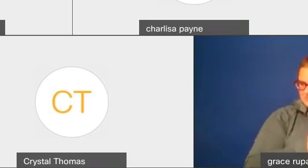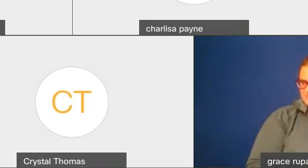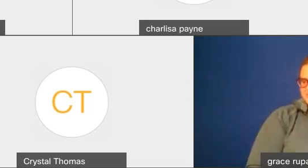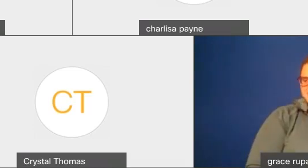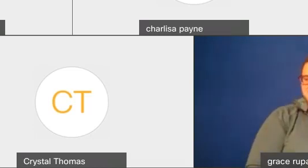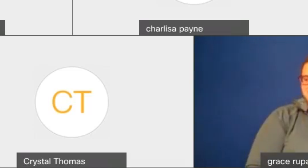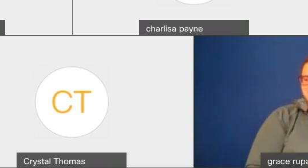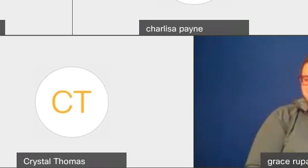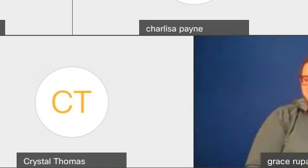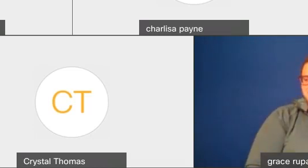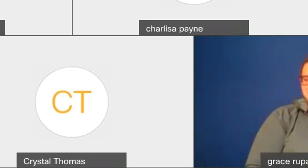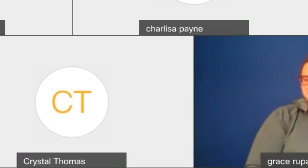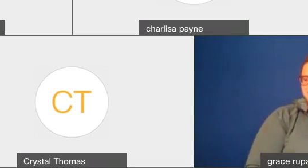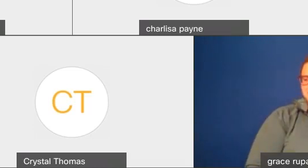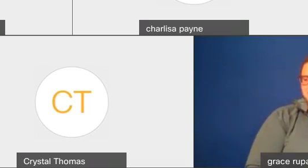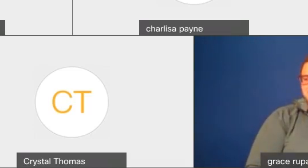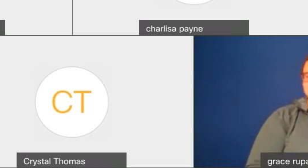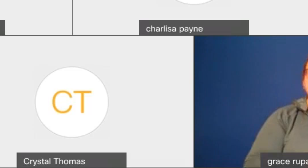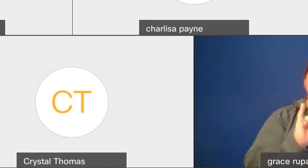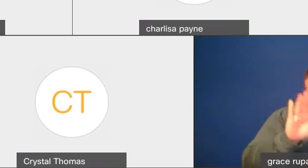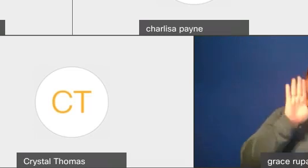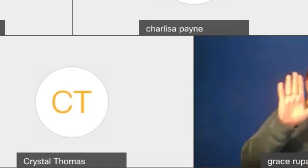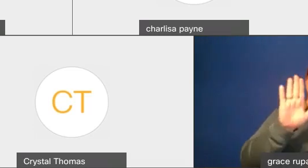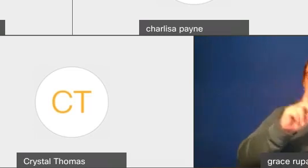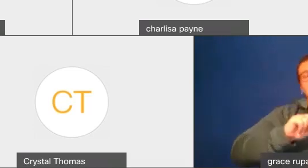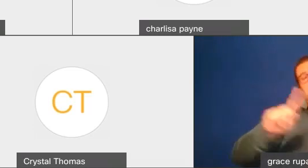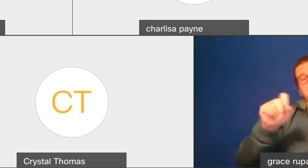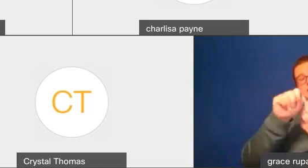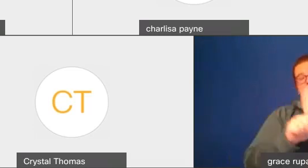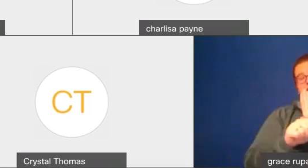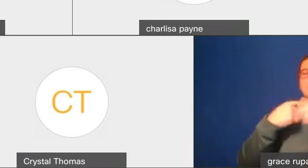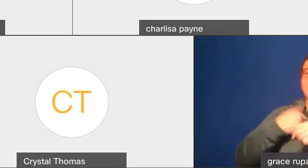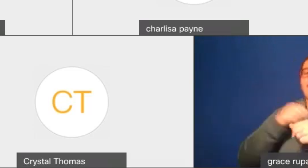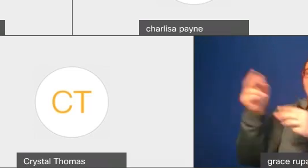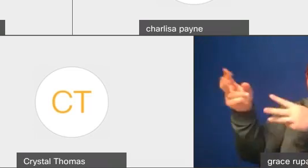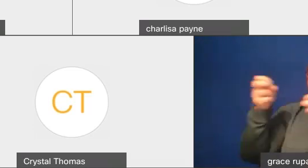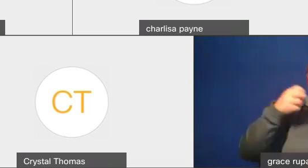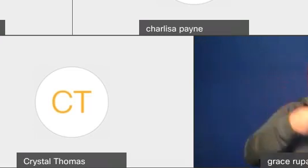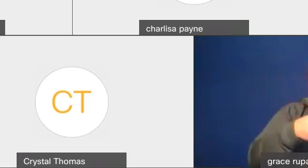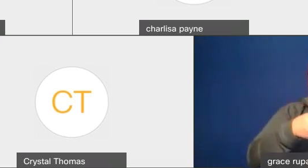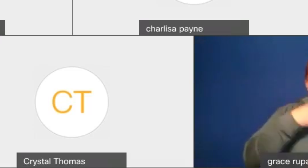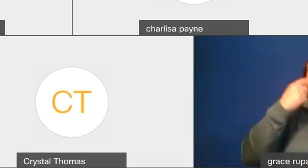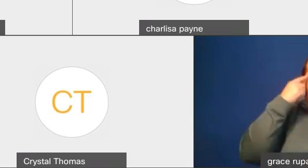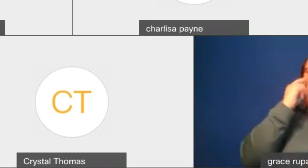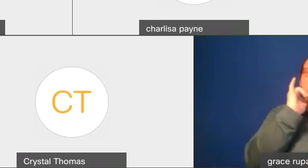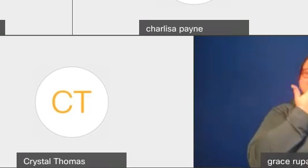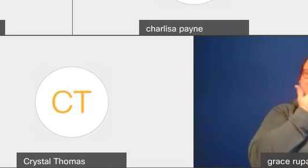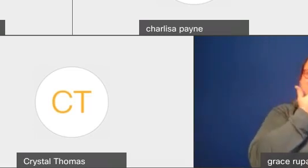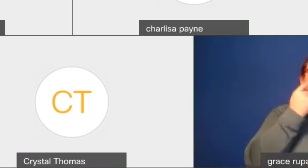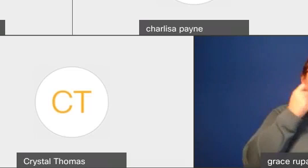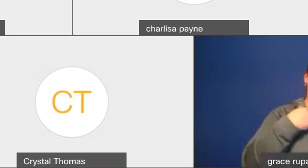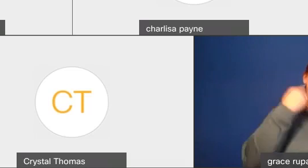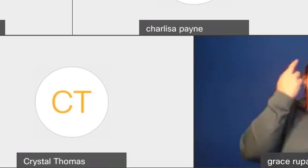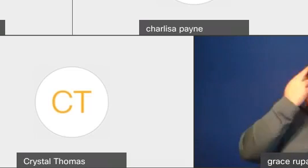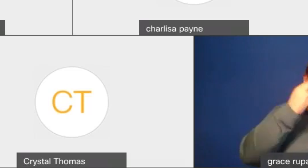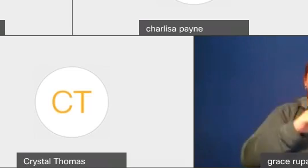which, that one provision is different because we did not include the wages because we recognized that there was another way to get those